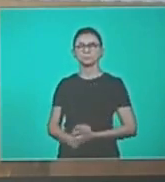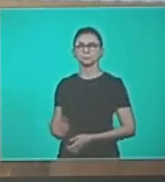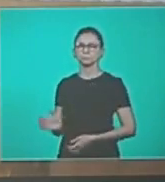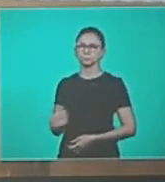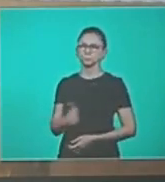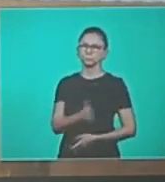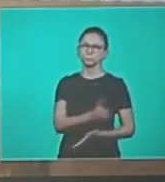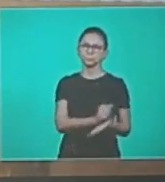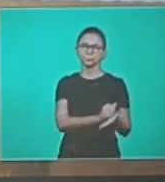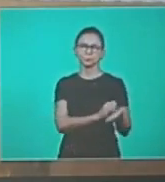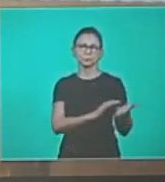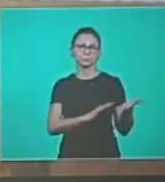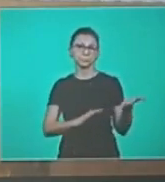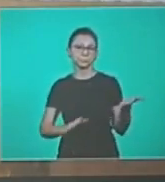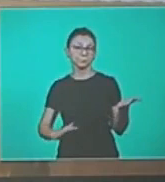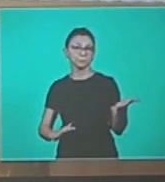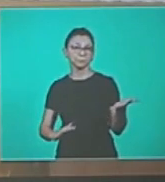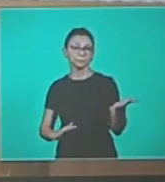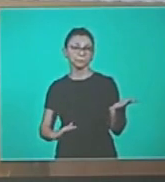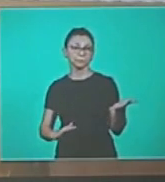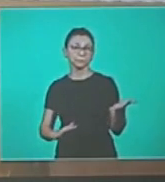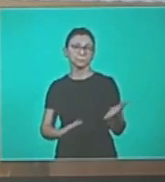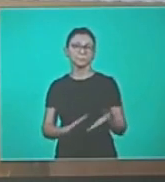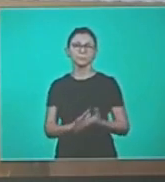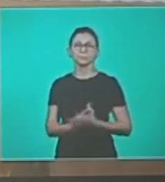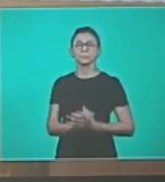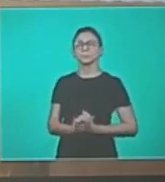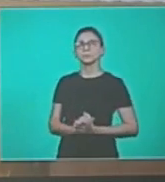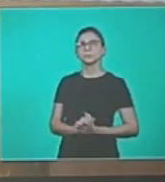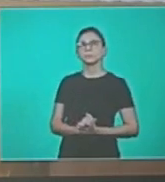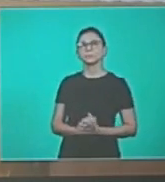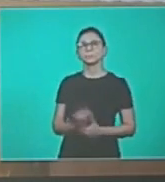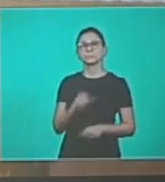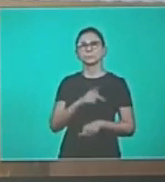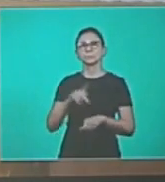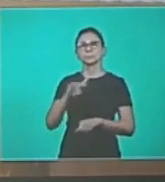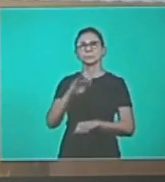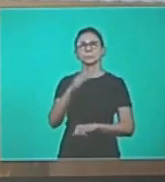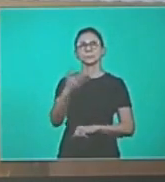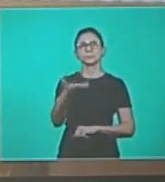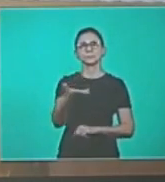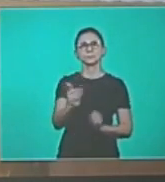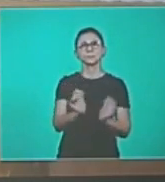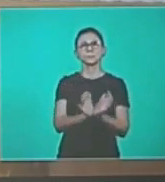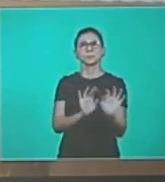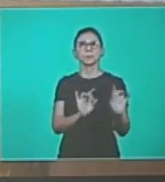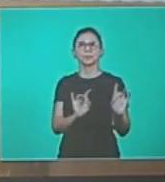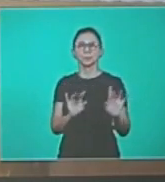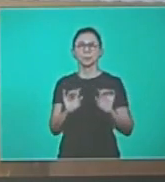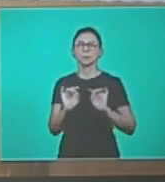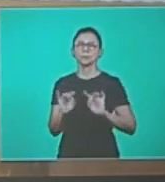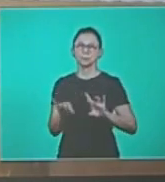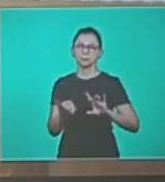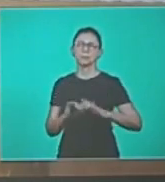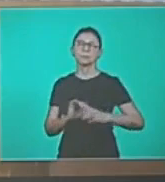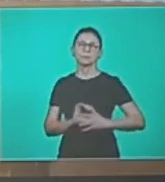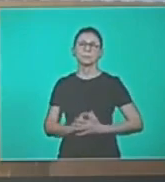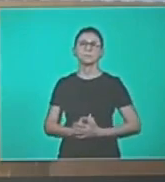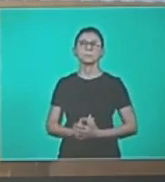Our activity in in the whole